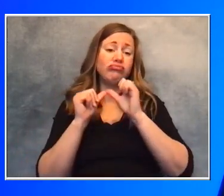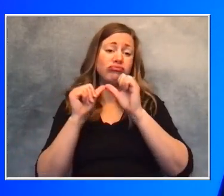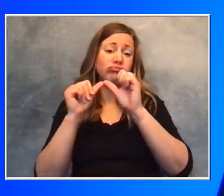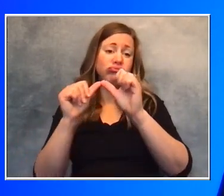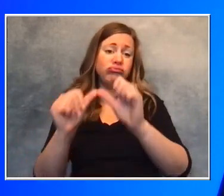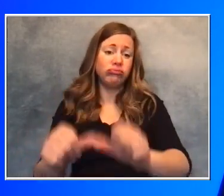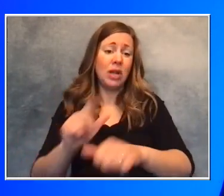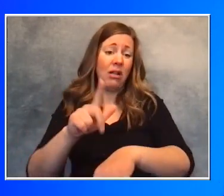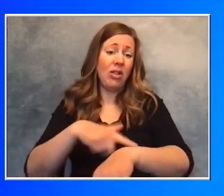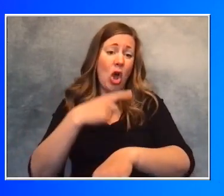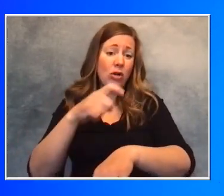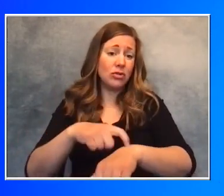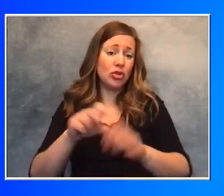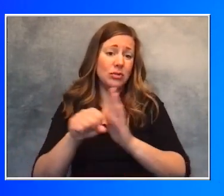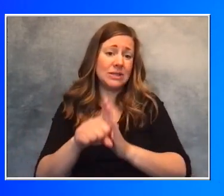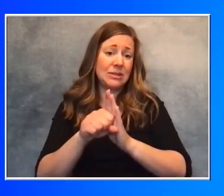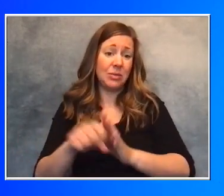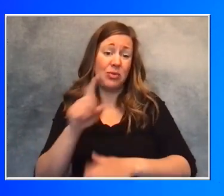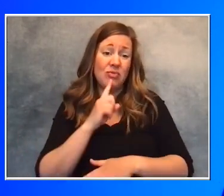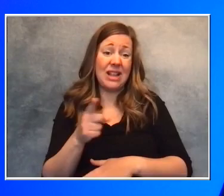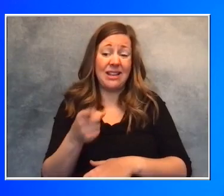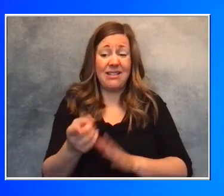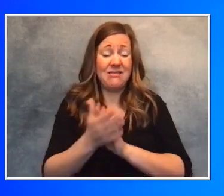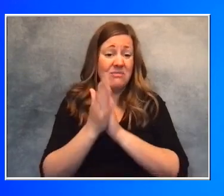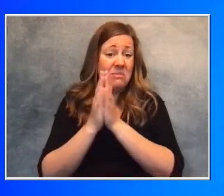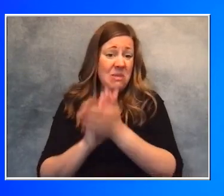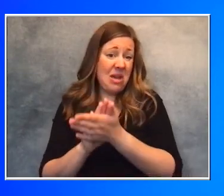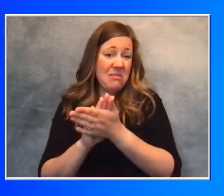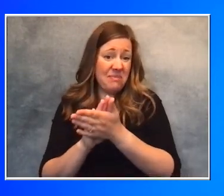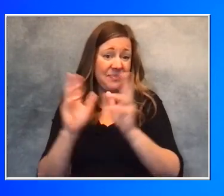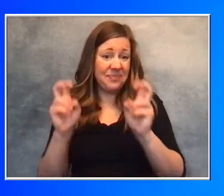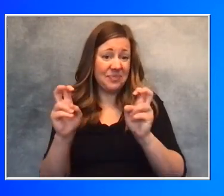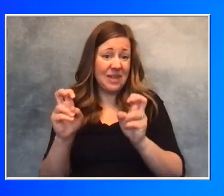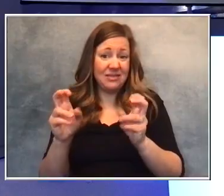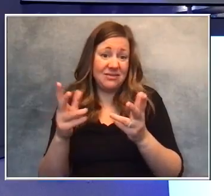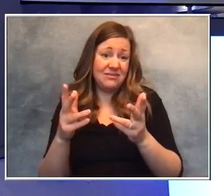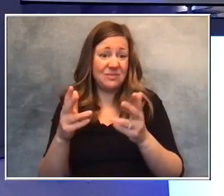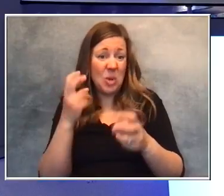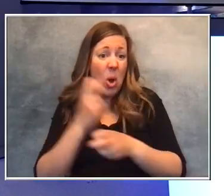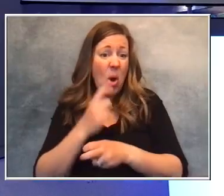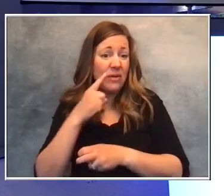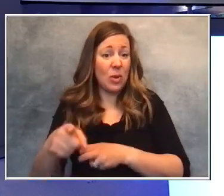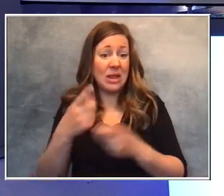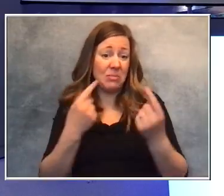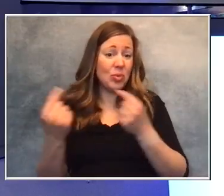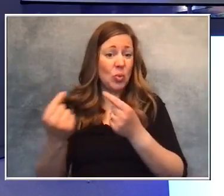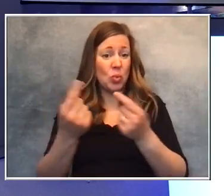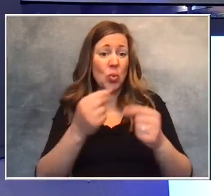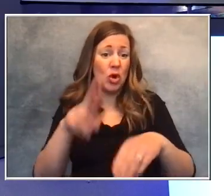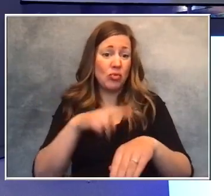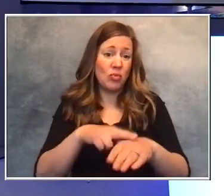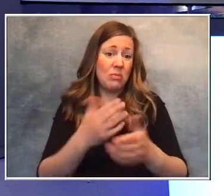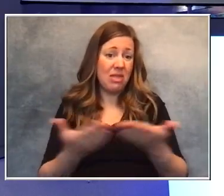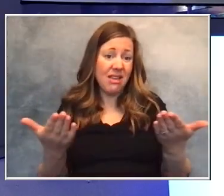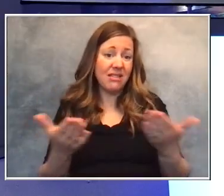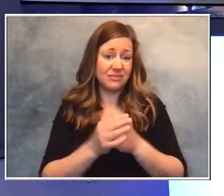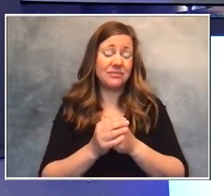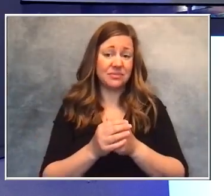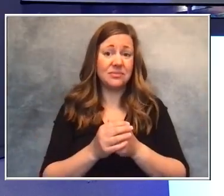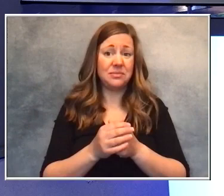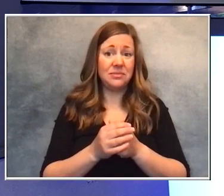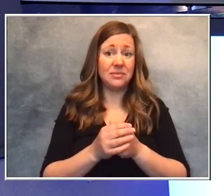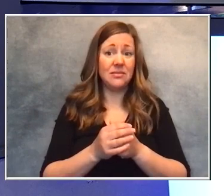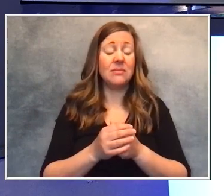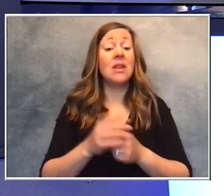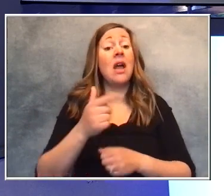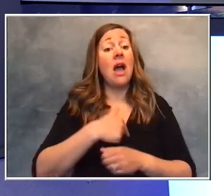that are really disabling, as we heard from the young women today. You know, so full confession, and our listening audience knows that I had